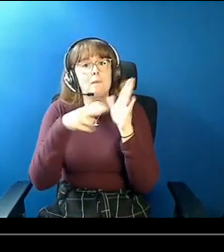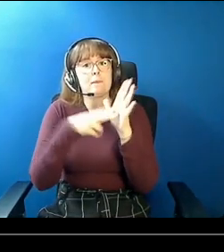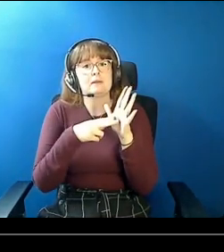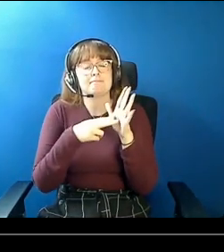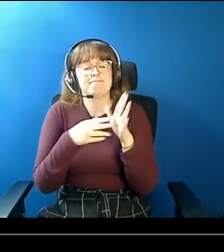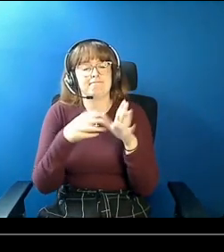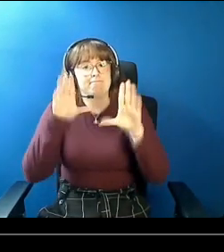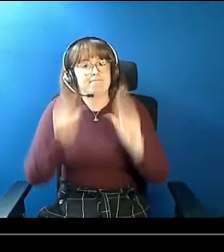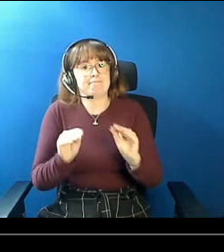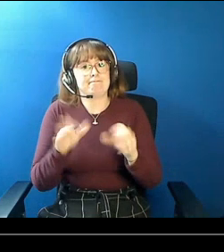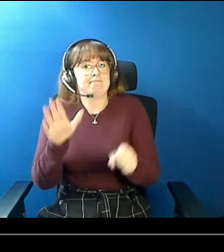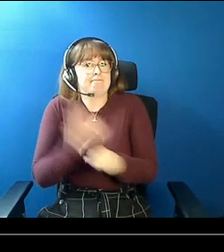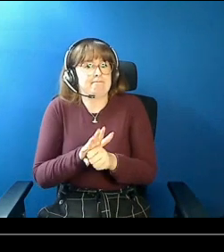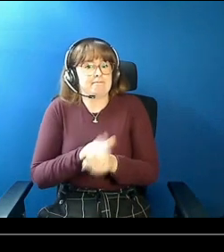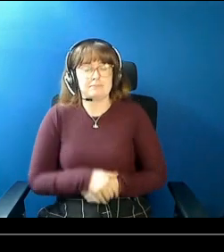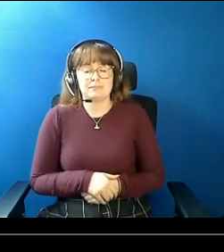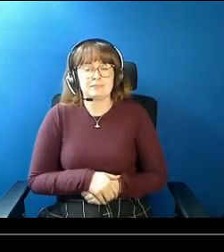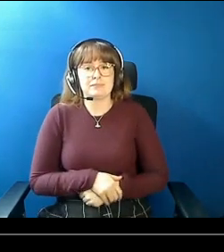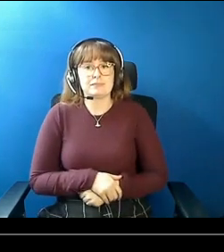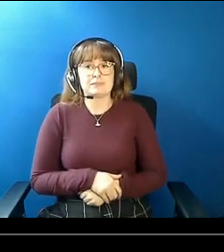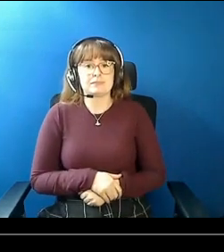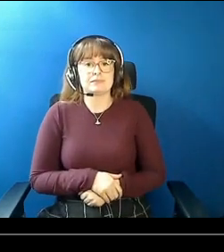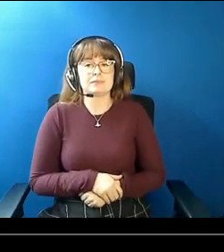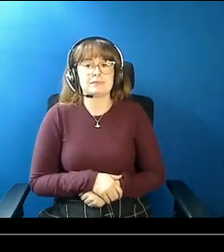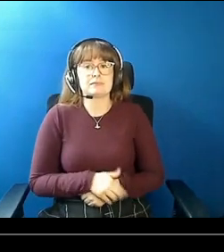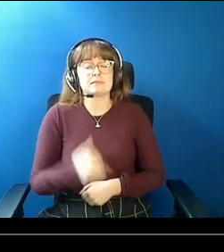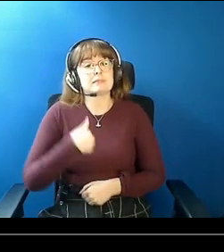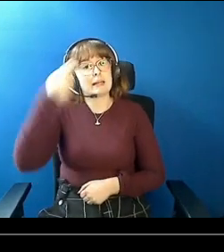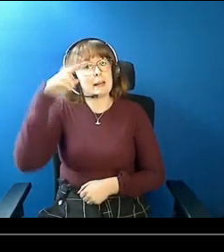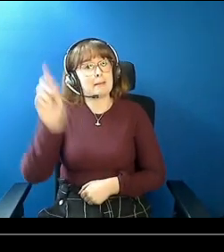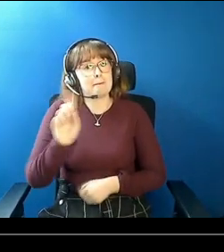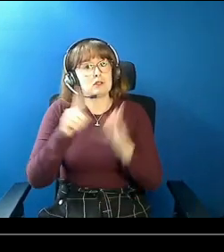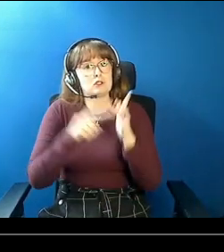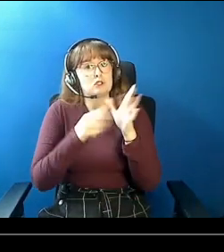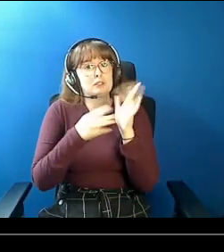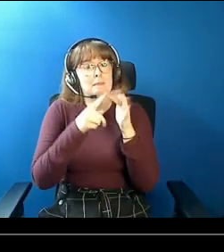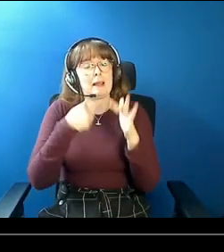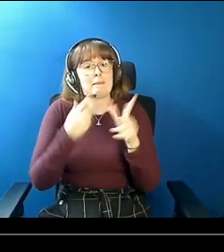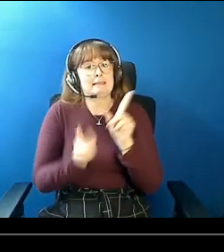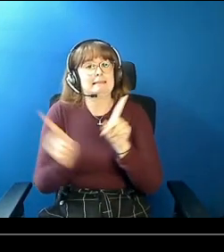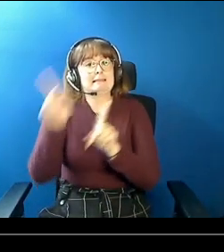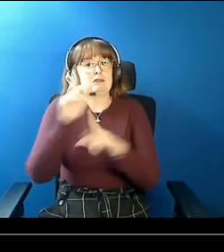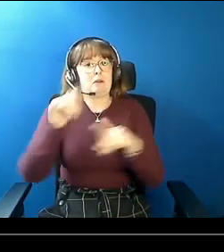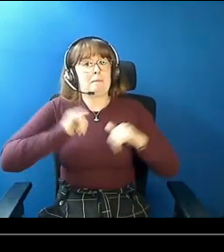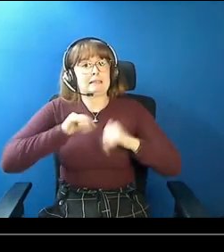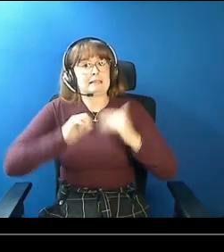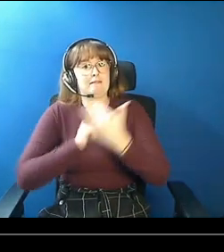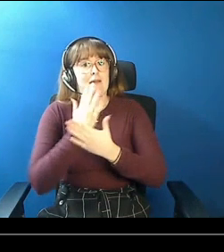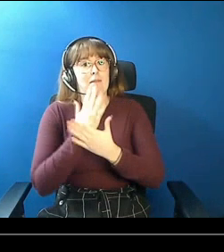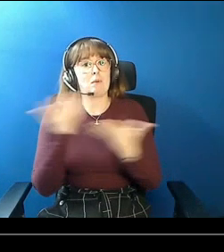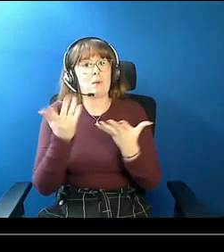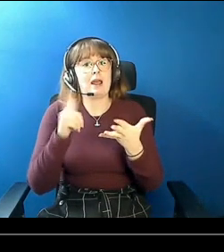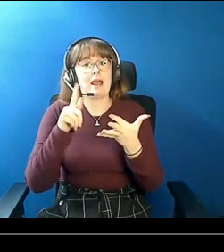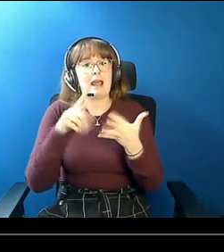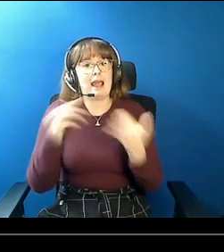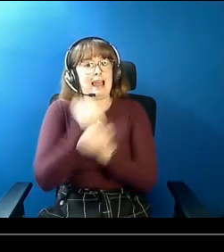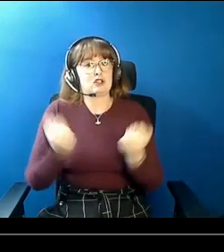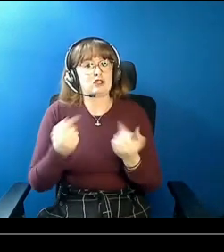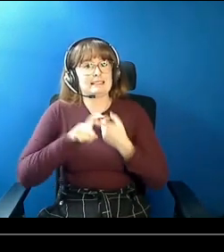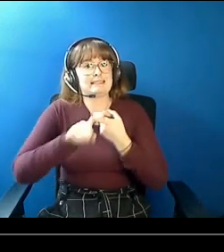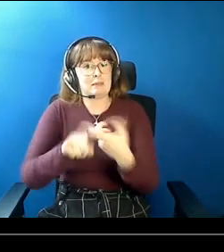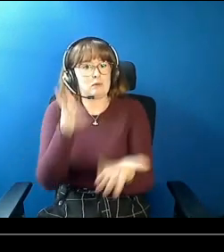these sessions. My name is Jamie. I'm Senior Business Development Manager at the Energy Saving Trust, and I'm joined by a